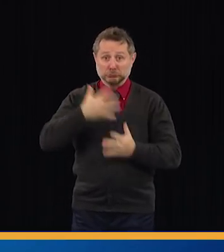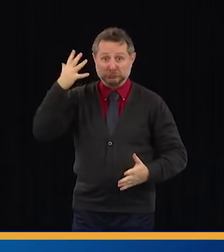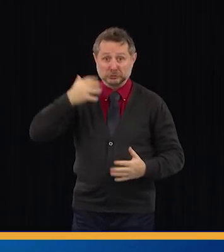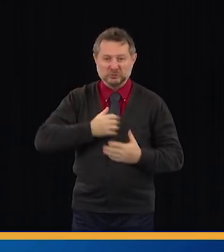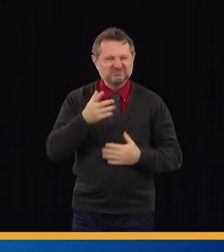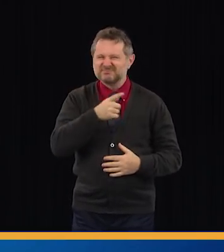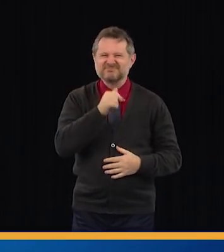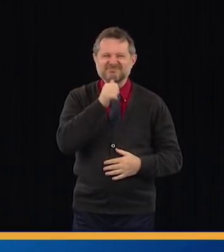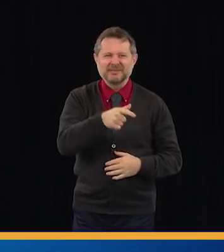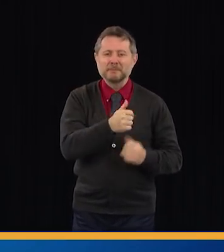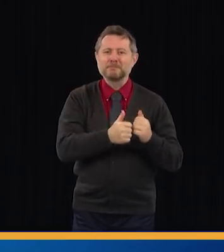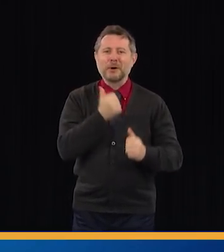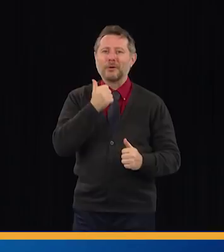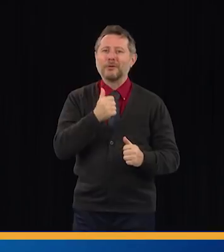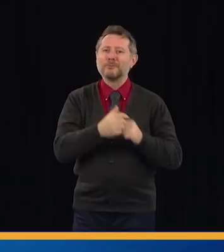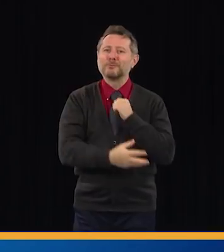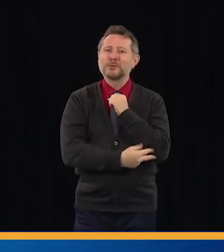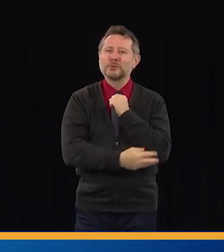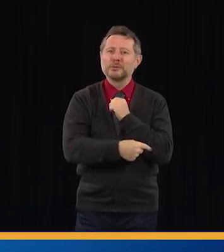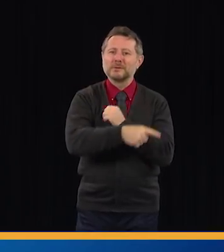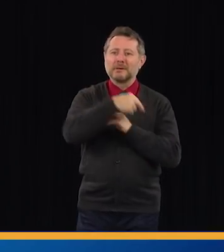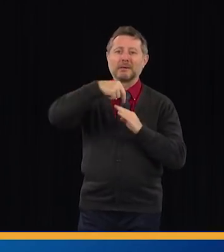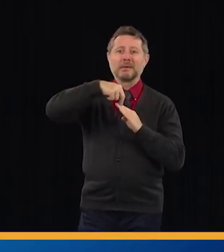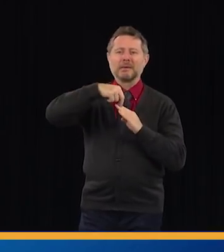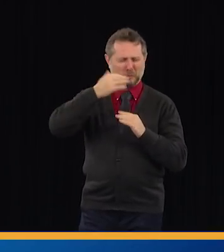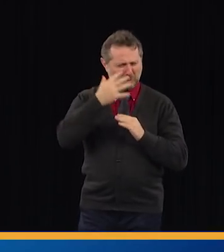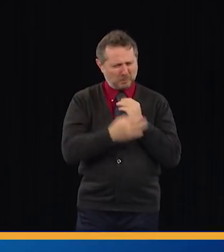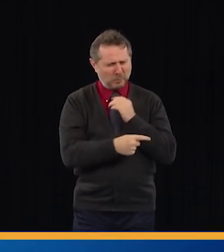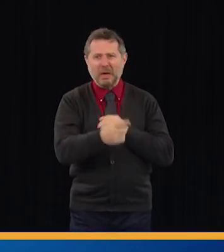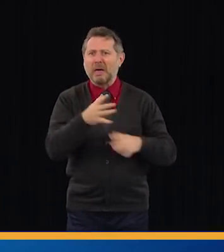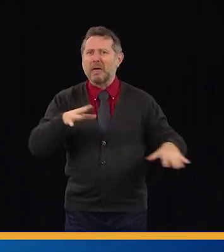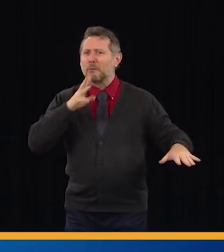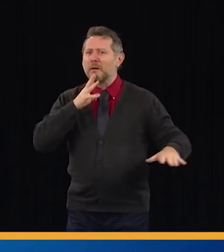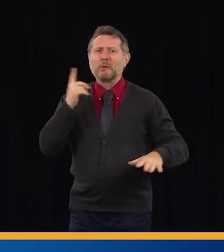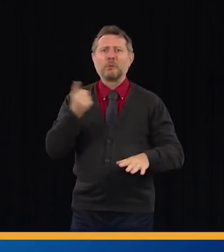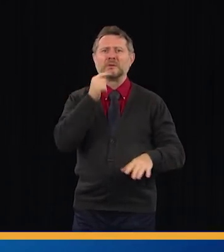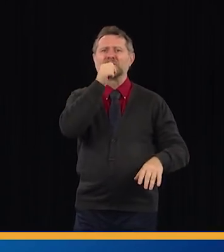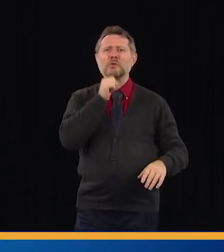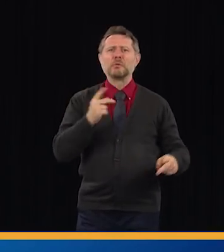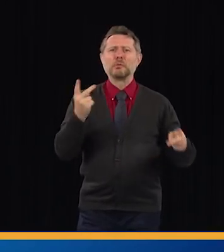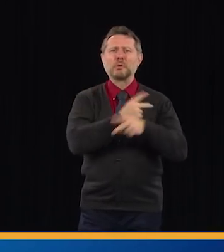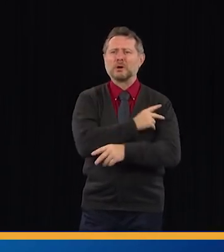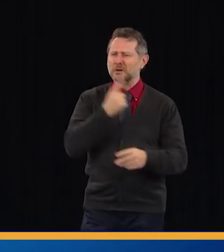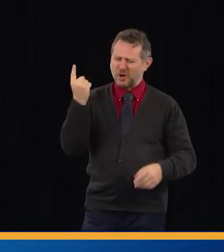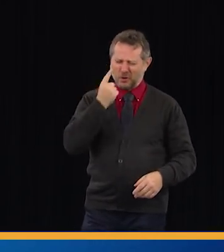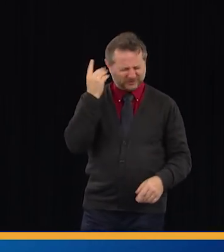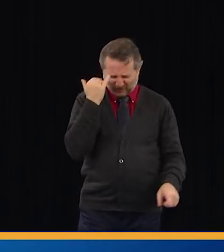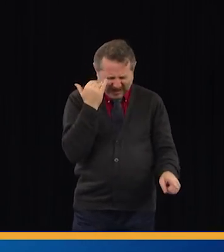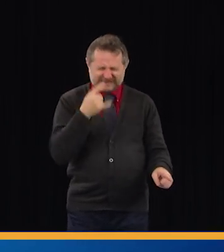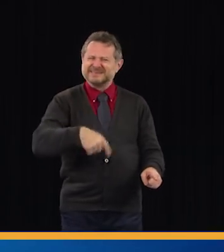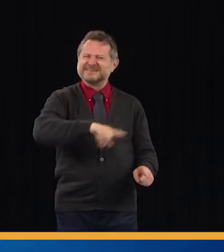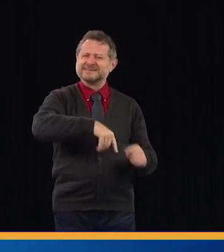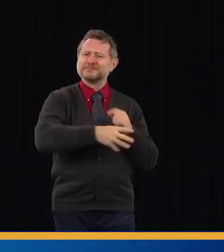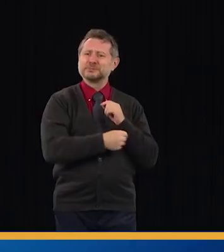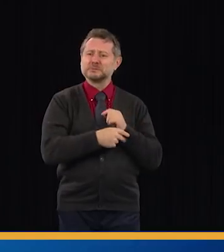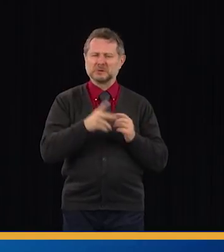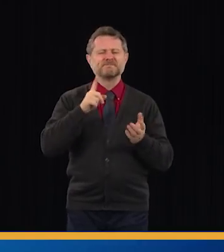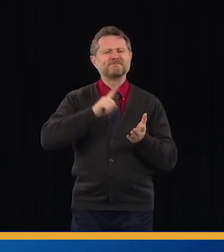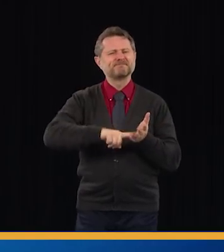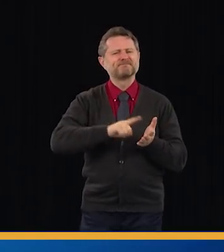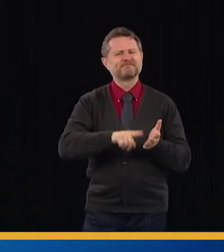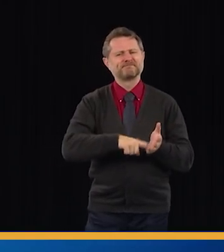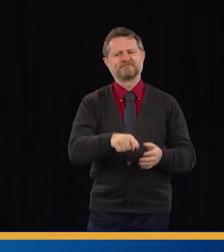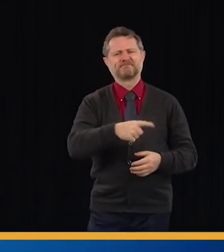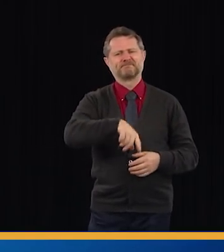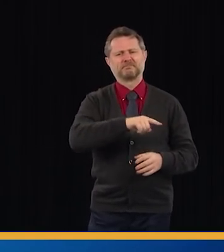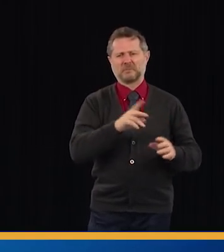it that the poorest people always pay the highest price? But let's figure it out. Let's do the